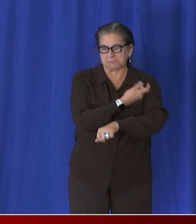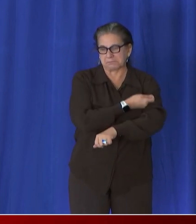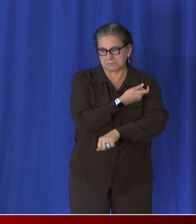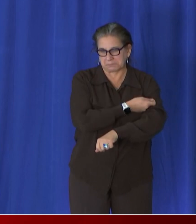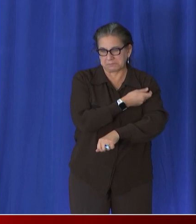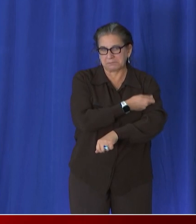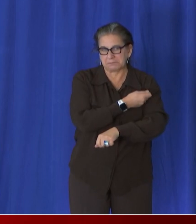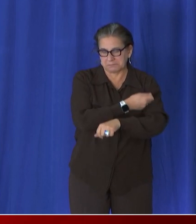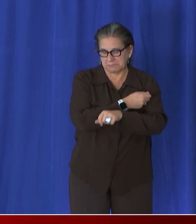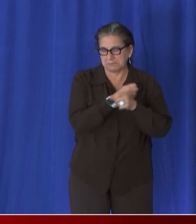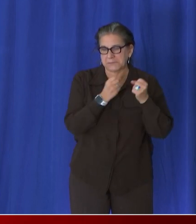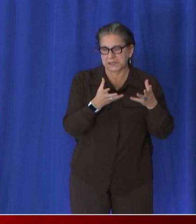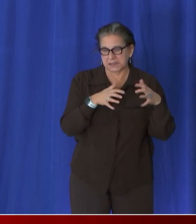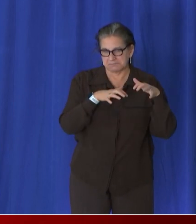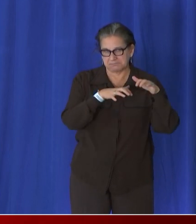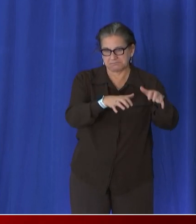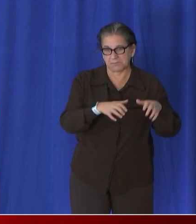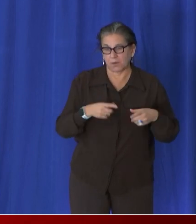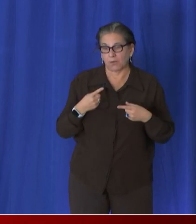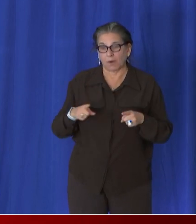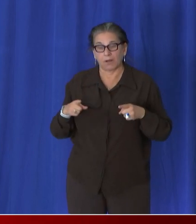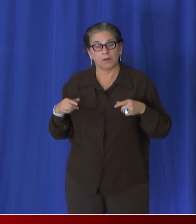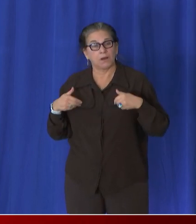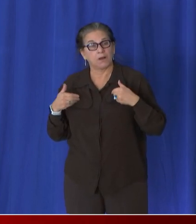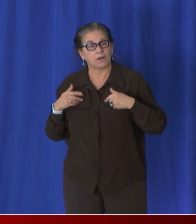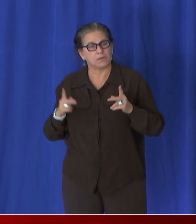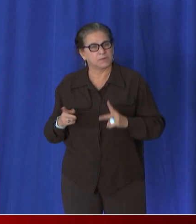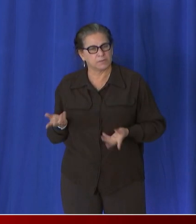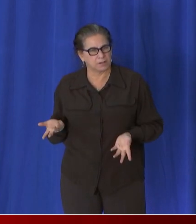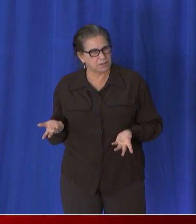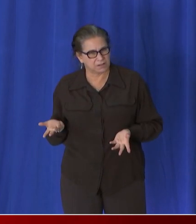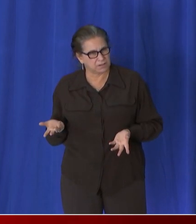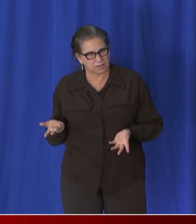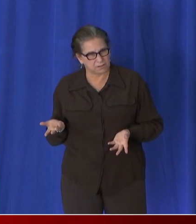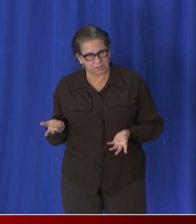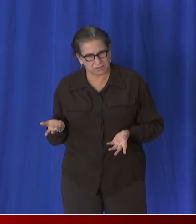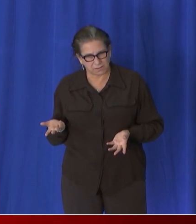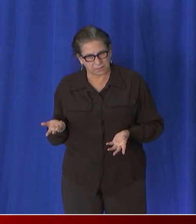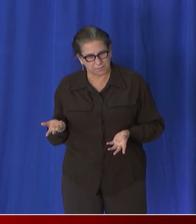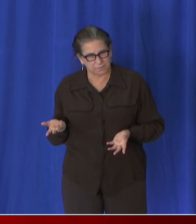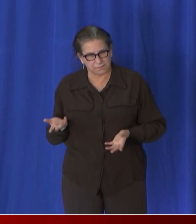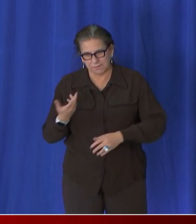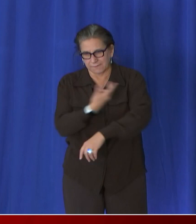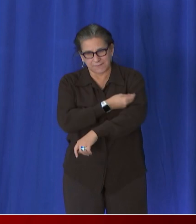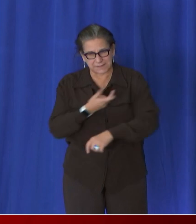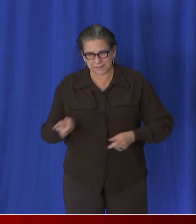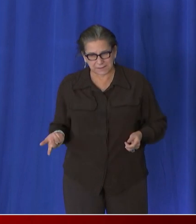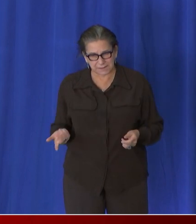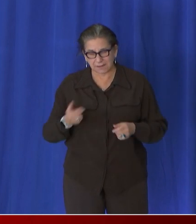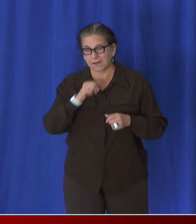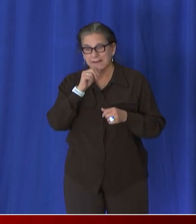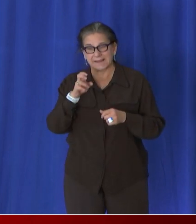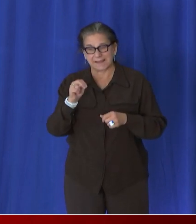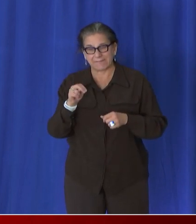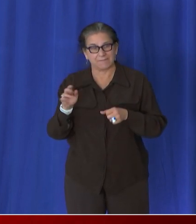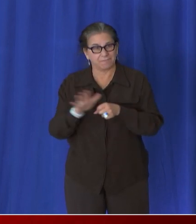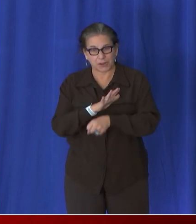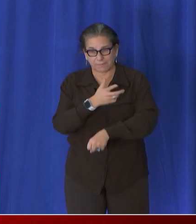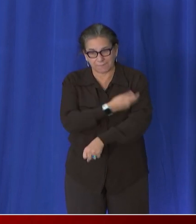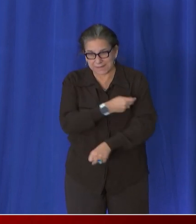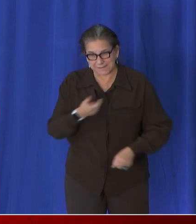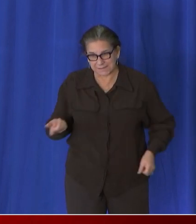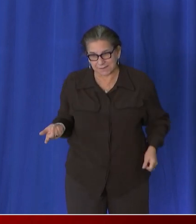population that has not been fully vaccinated at this point in time. And as we talked about a few minutes ago, that's where we're seeing the case